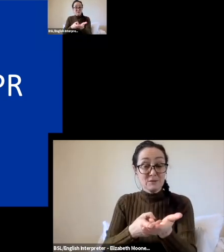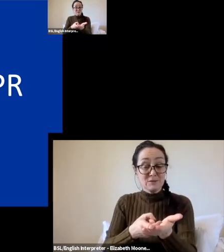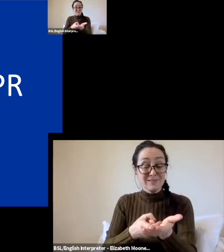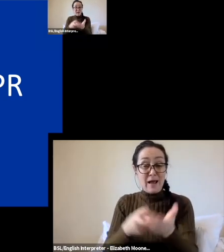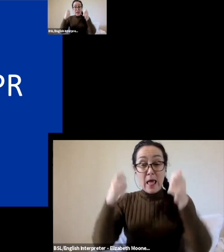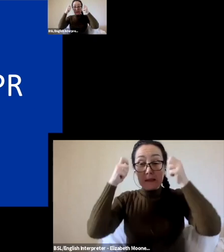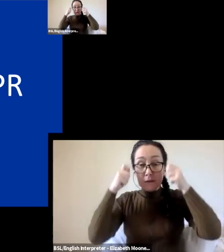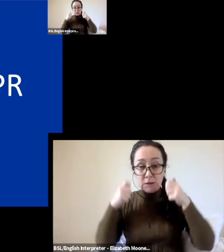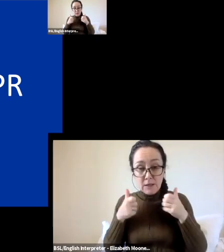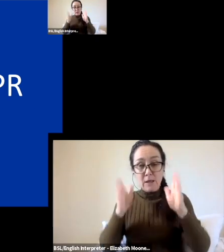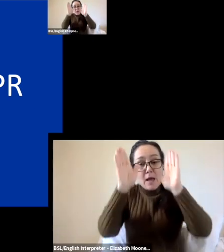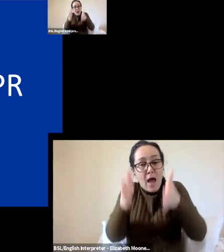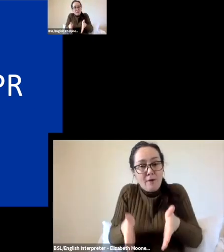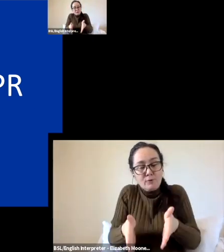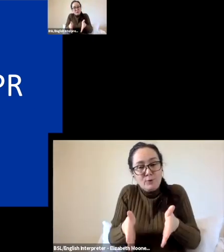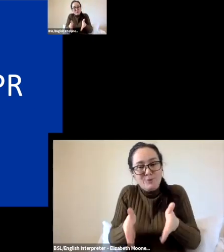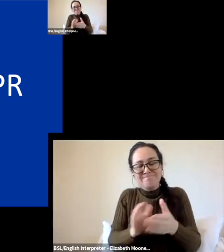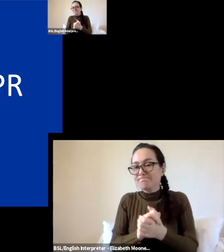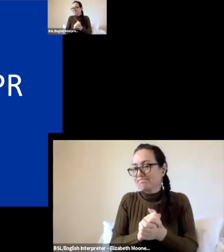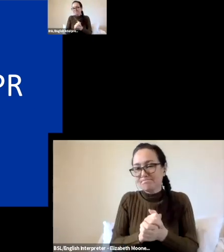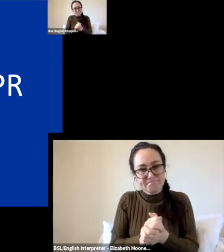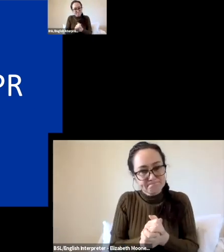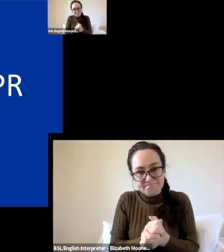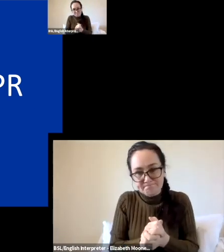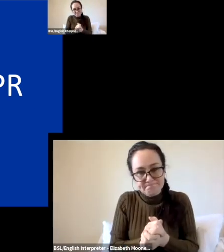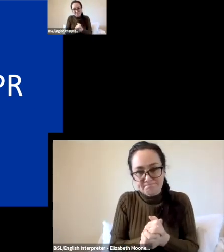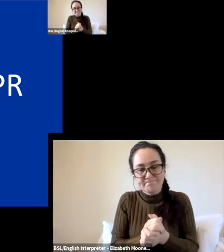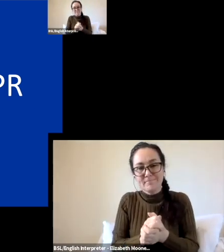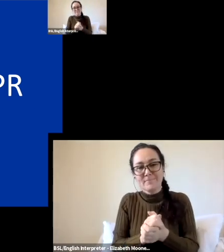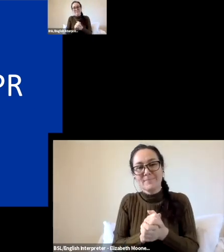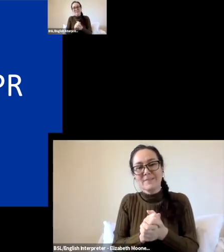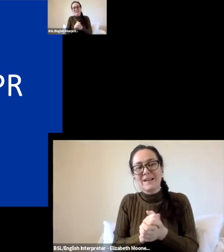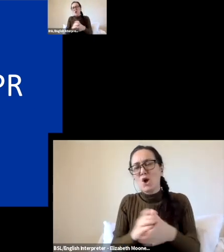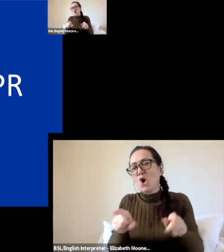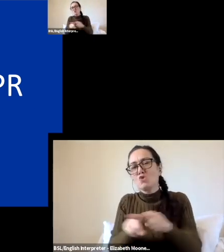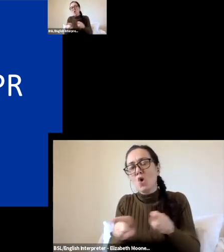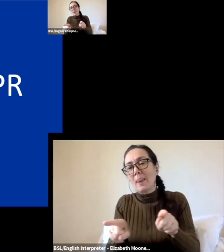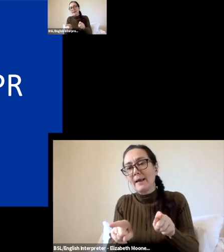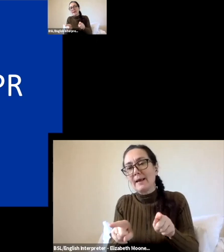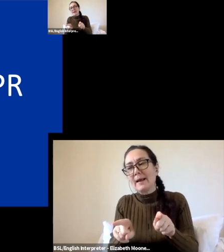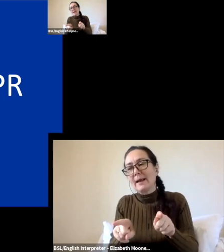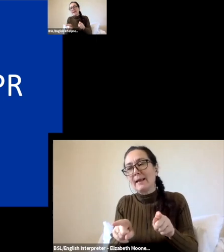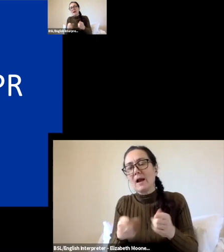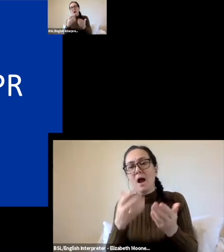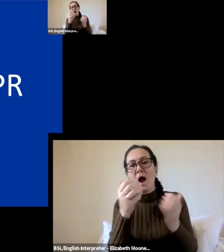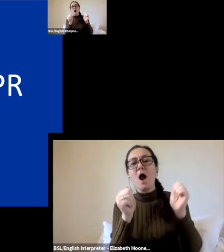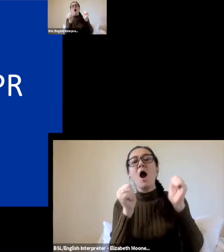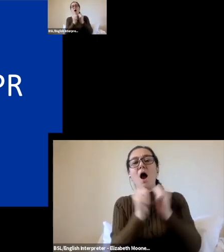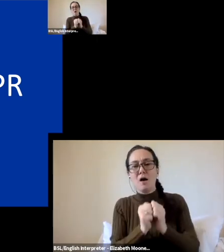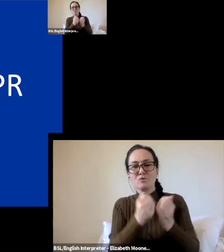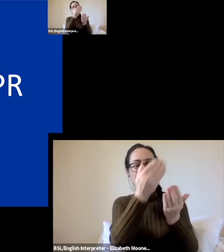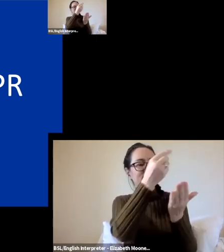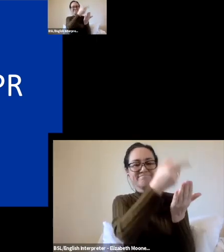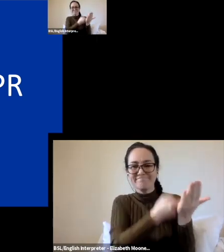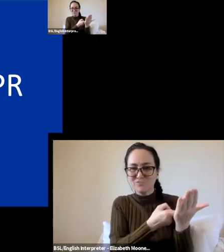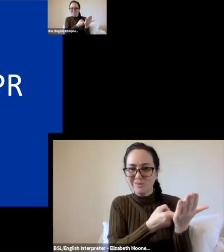binding. It's not like recommendations of a convention or articles of a convention or a treaty that